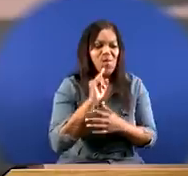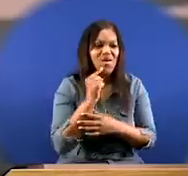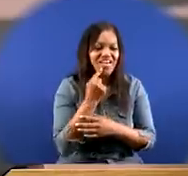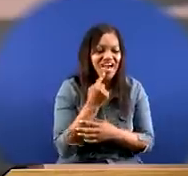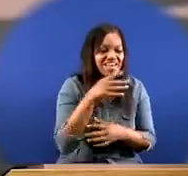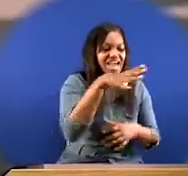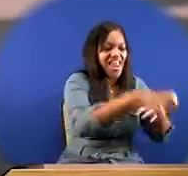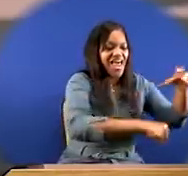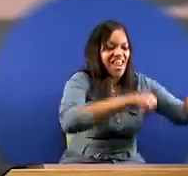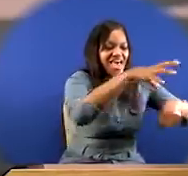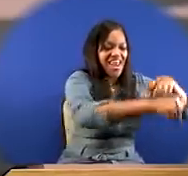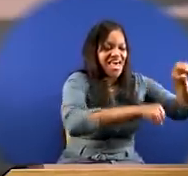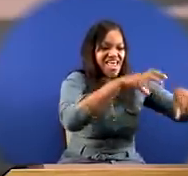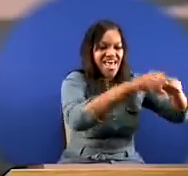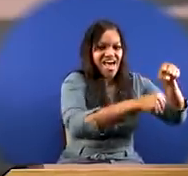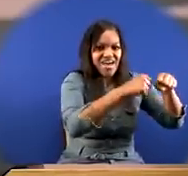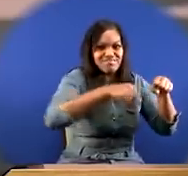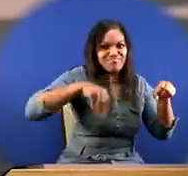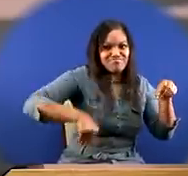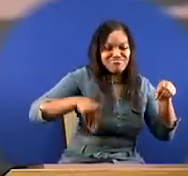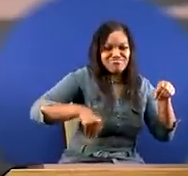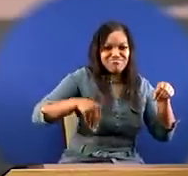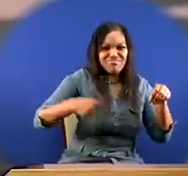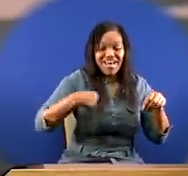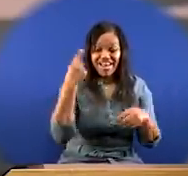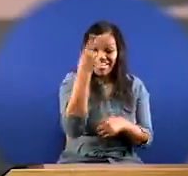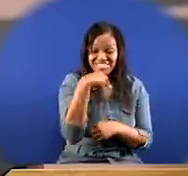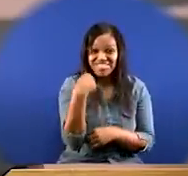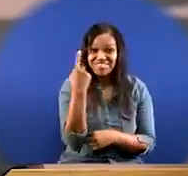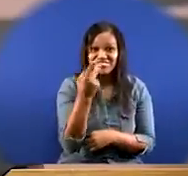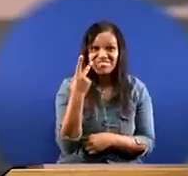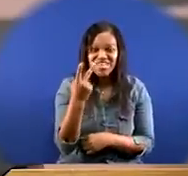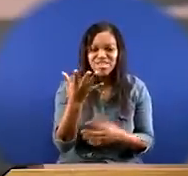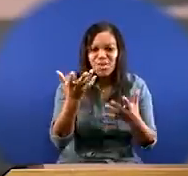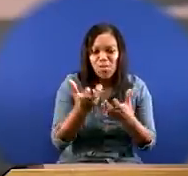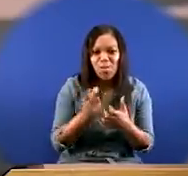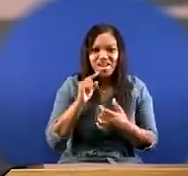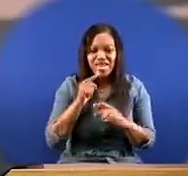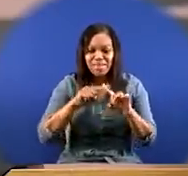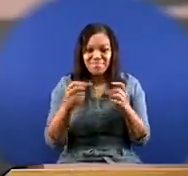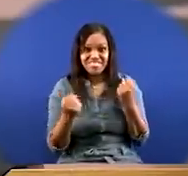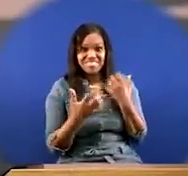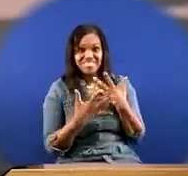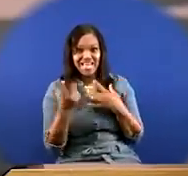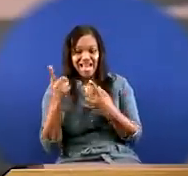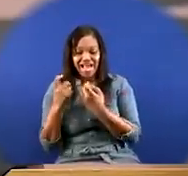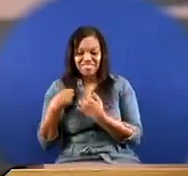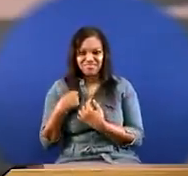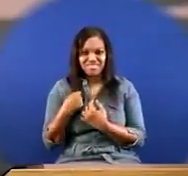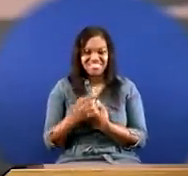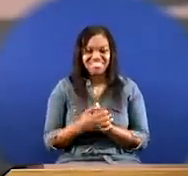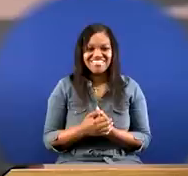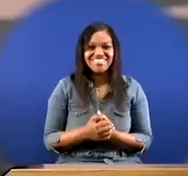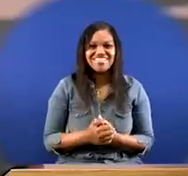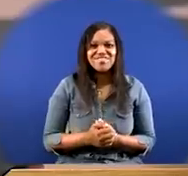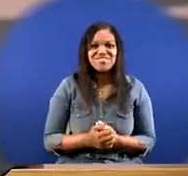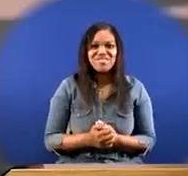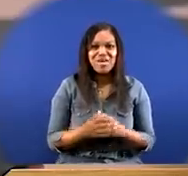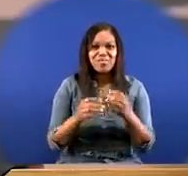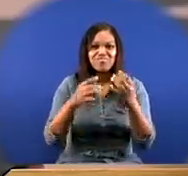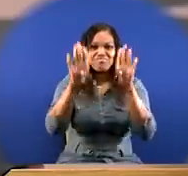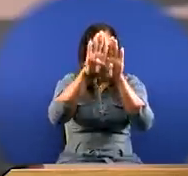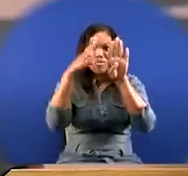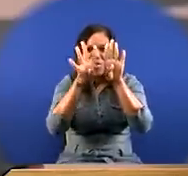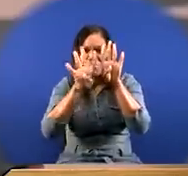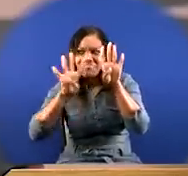tell by their faces that they wanted some candy, but they were scared of me. So they would stand at the door